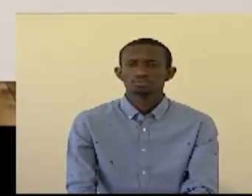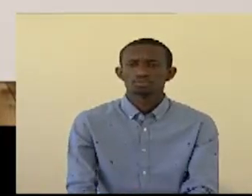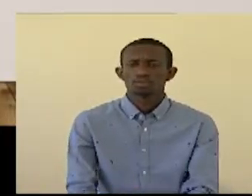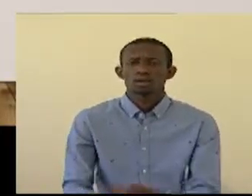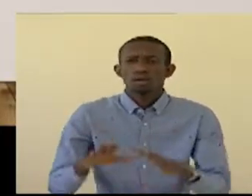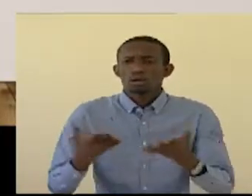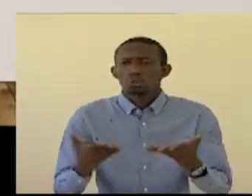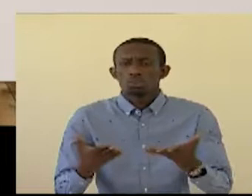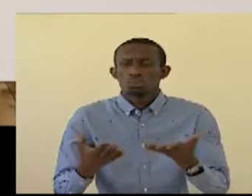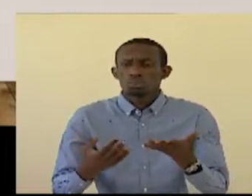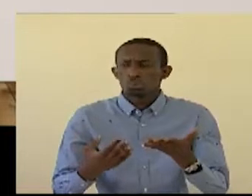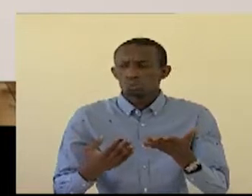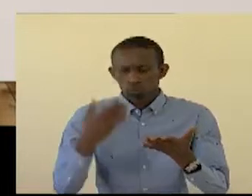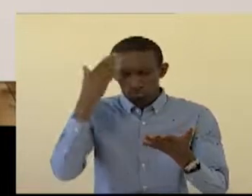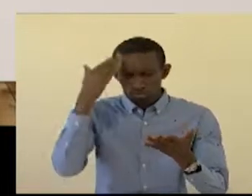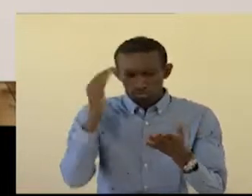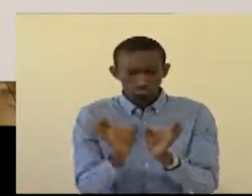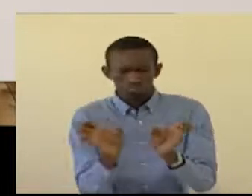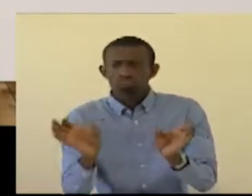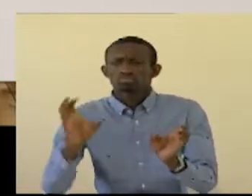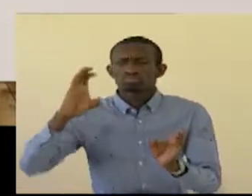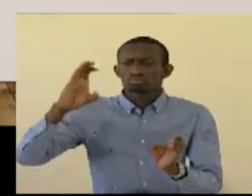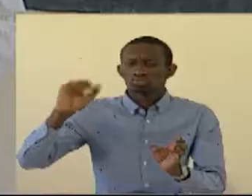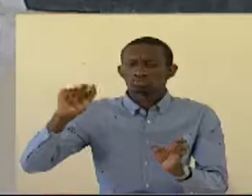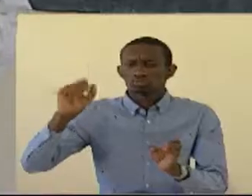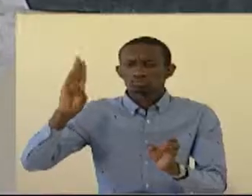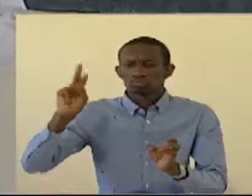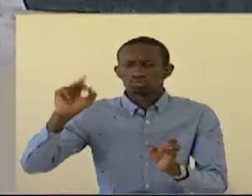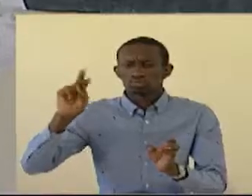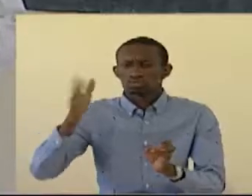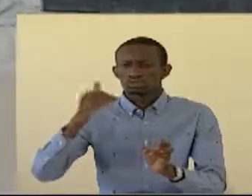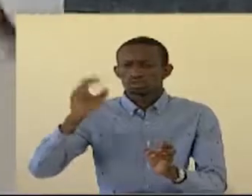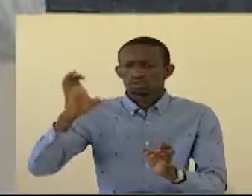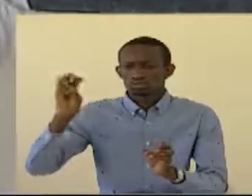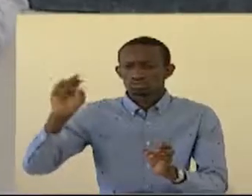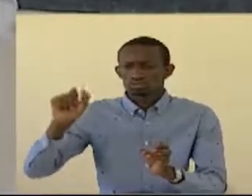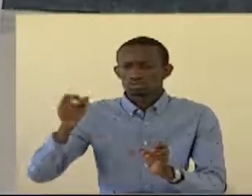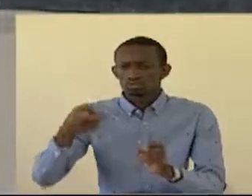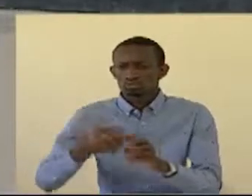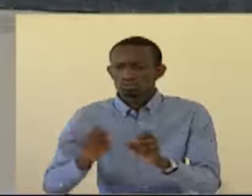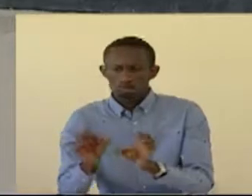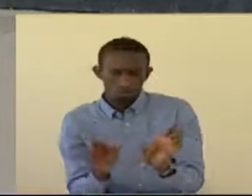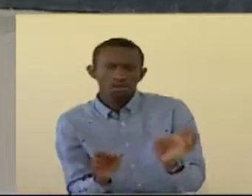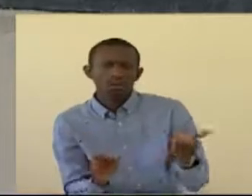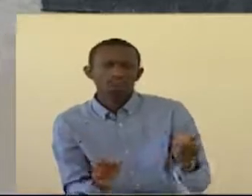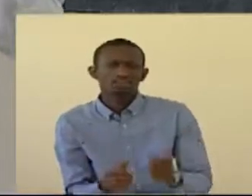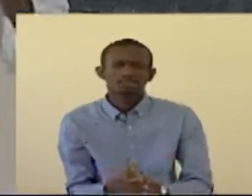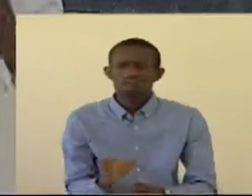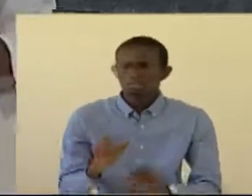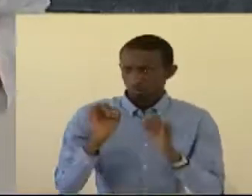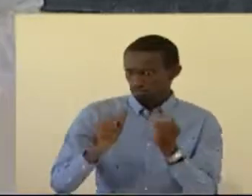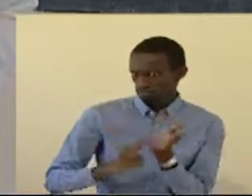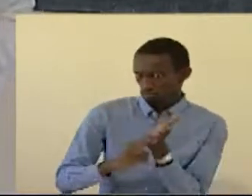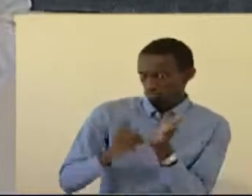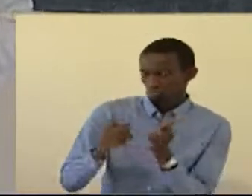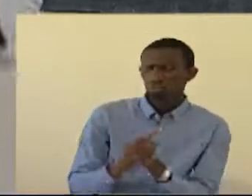how we can distinguish carbonyl compounds from other compounds. When you use